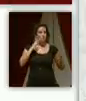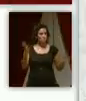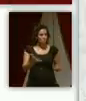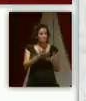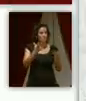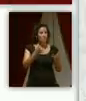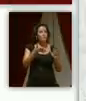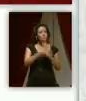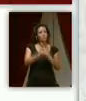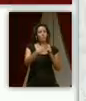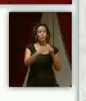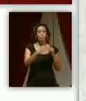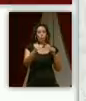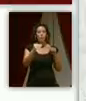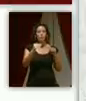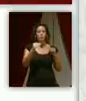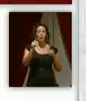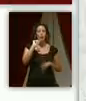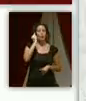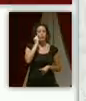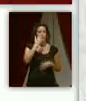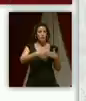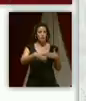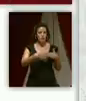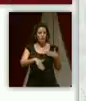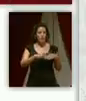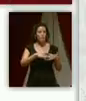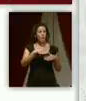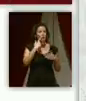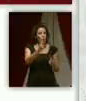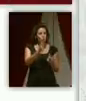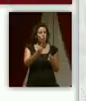disabilities or hand disabilities. For example, users